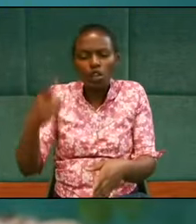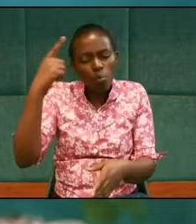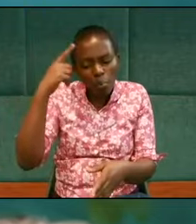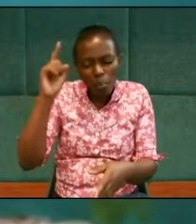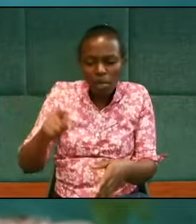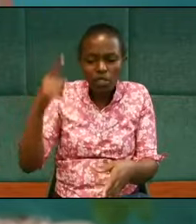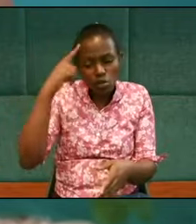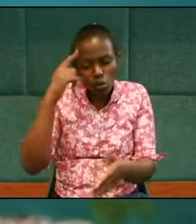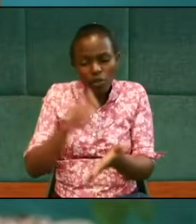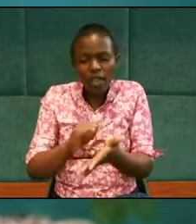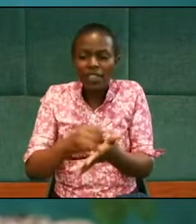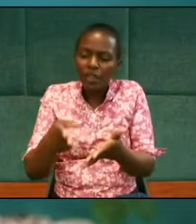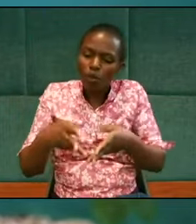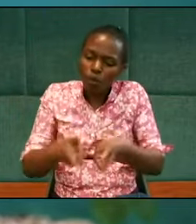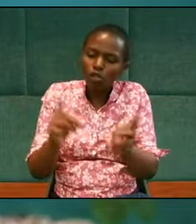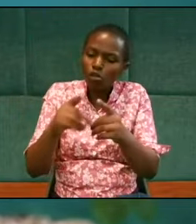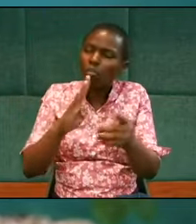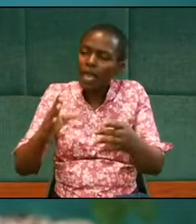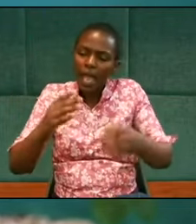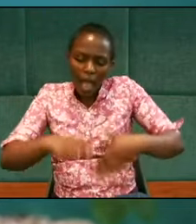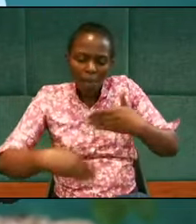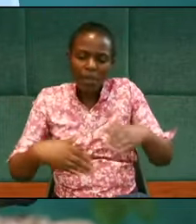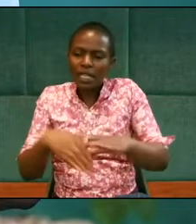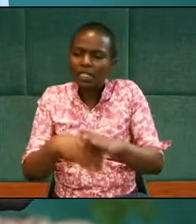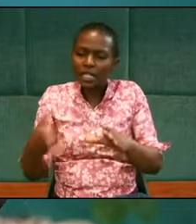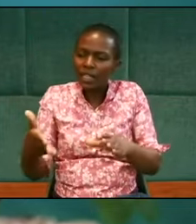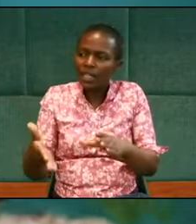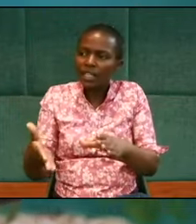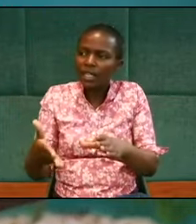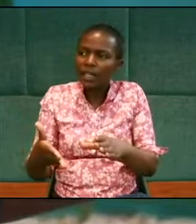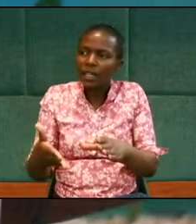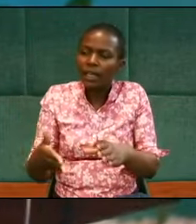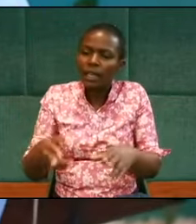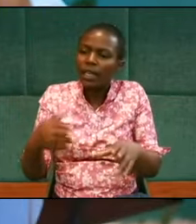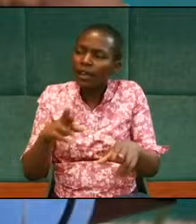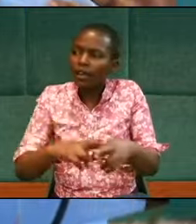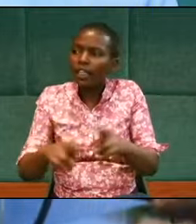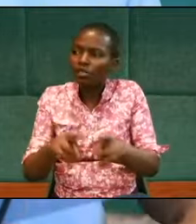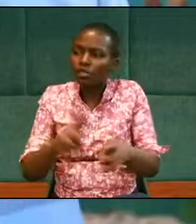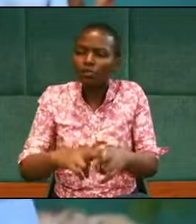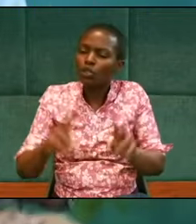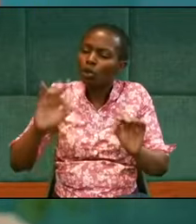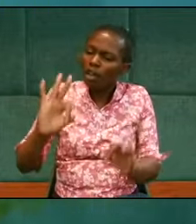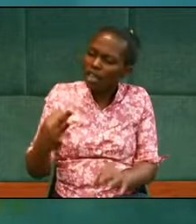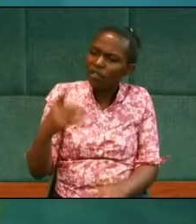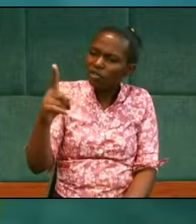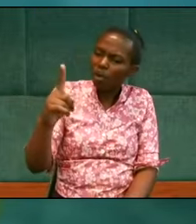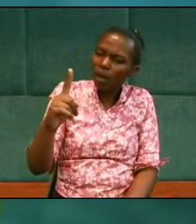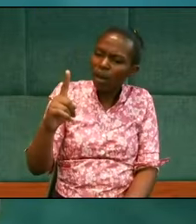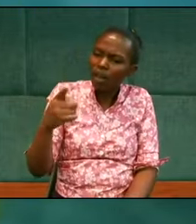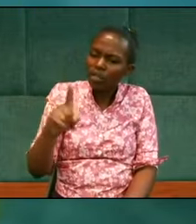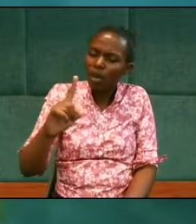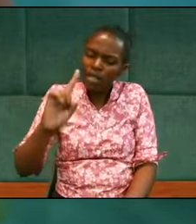that relationship. Don't put the burden of your happiness on any man or any woman. So in your singlehood